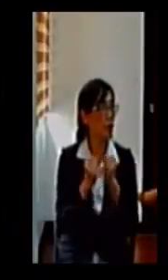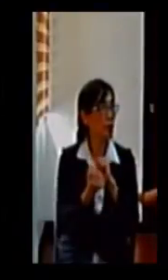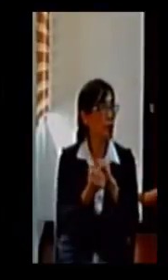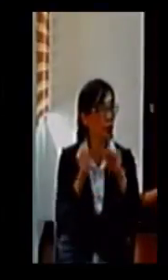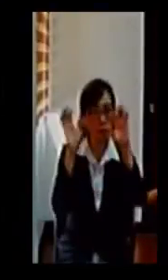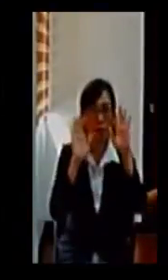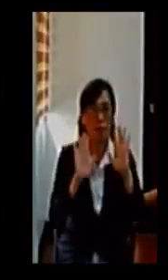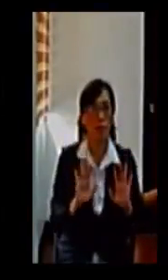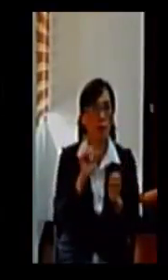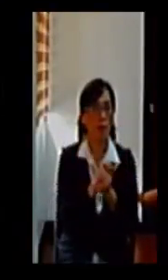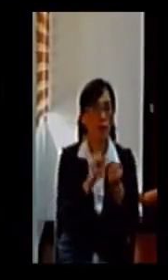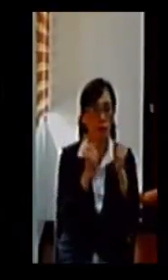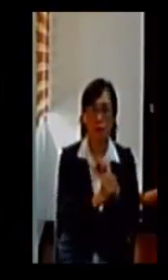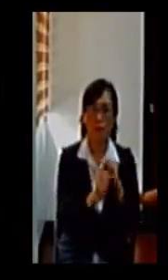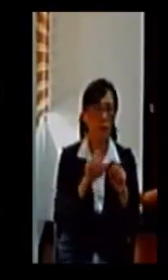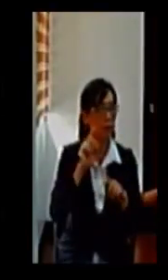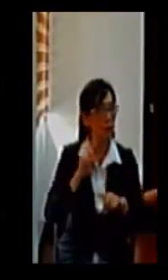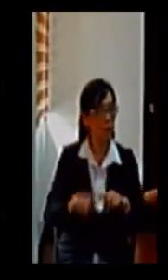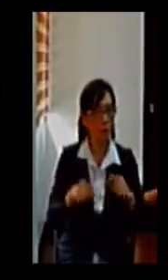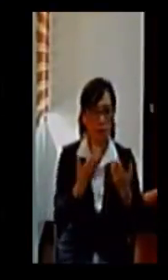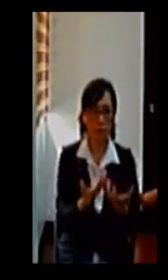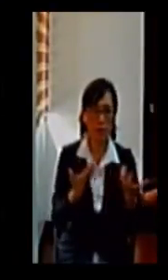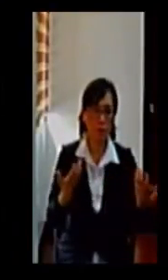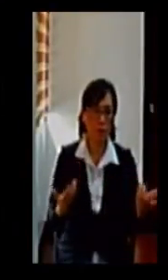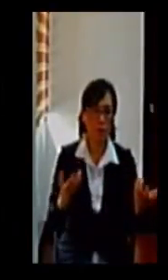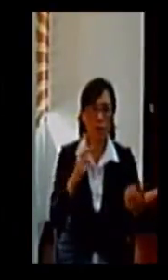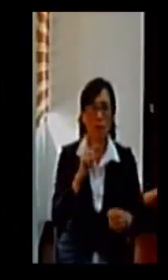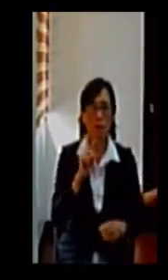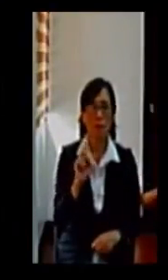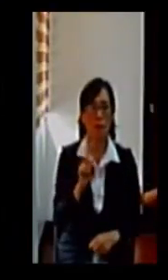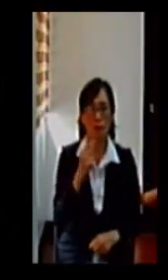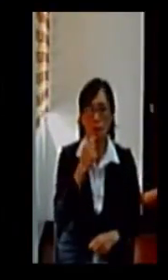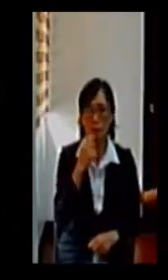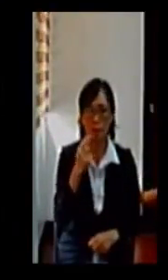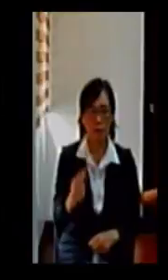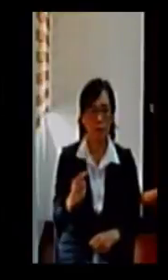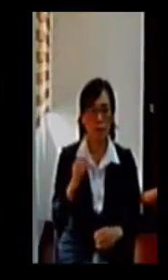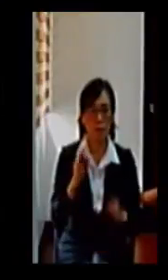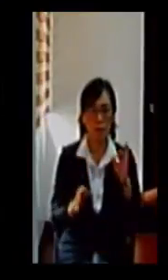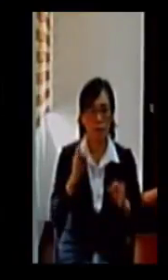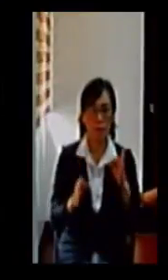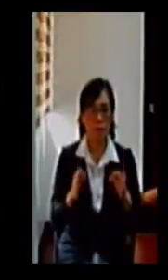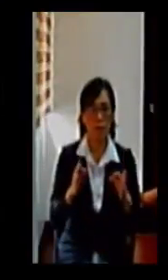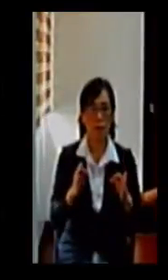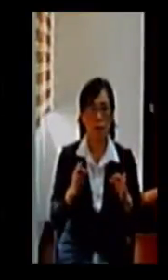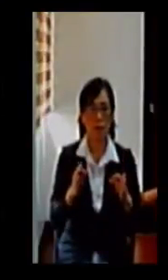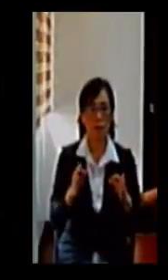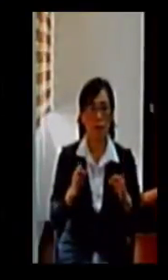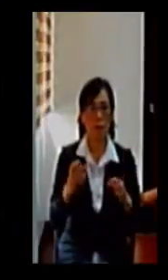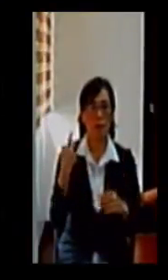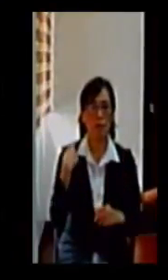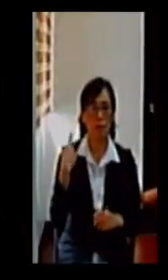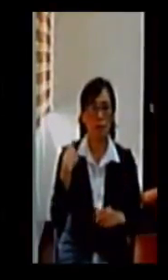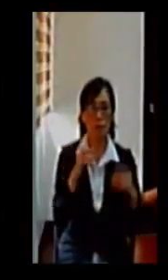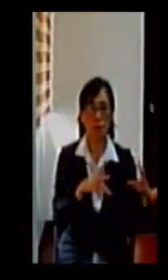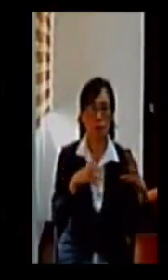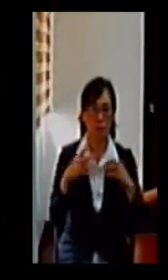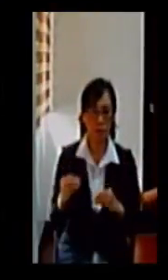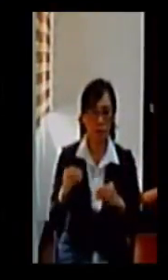can't isolate. What I can say is that if we have done our